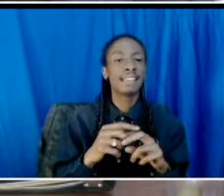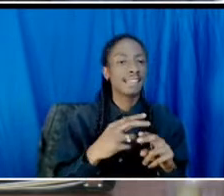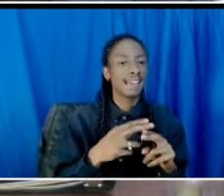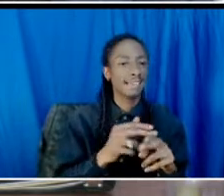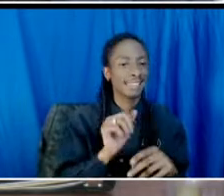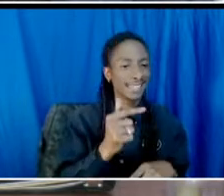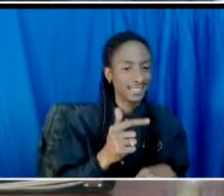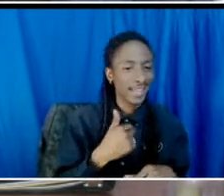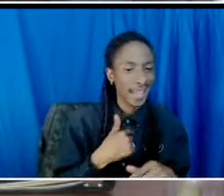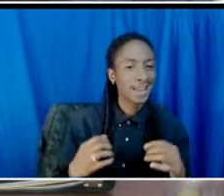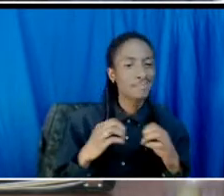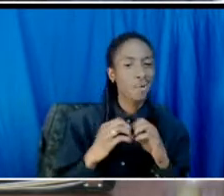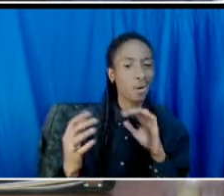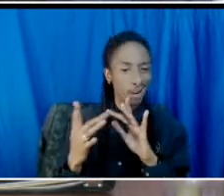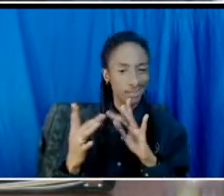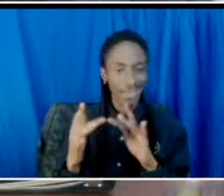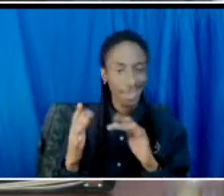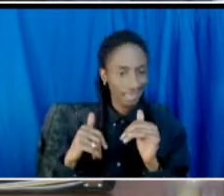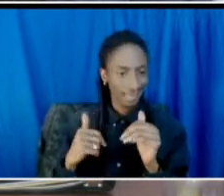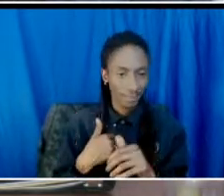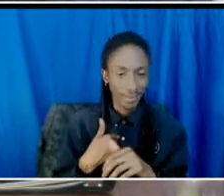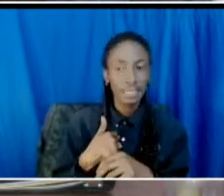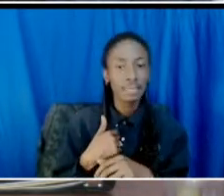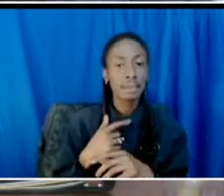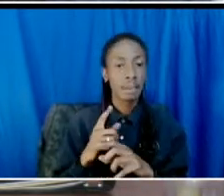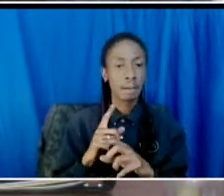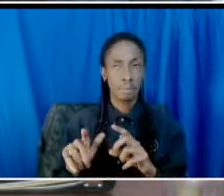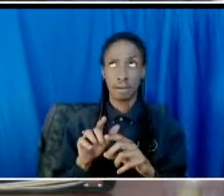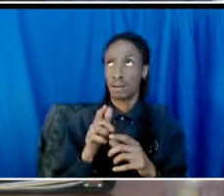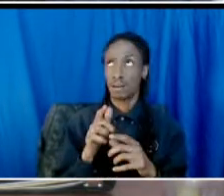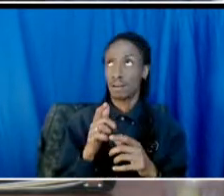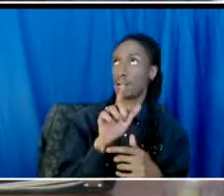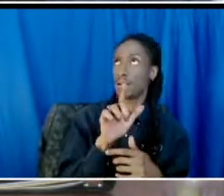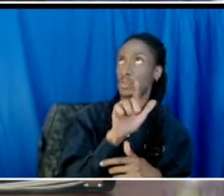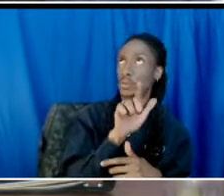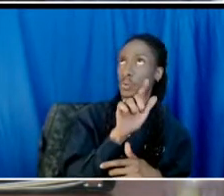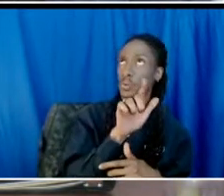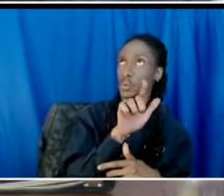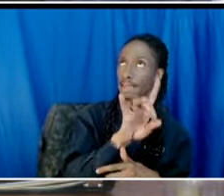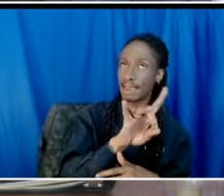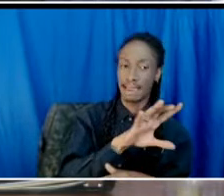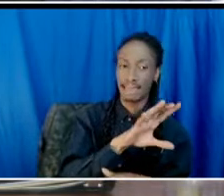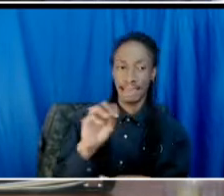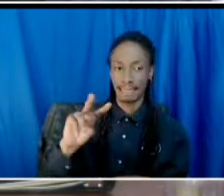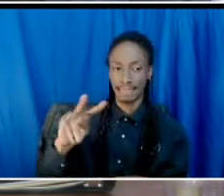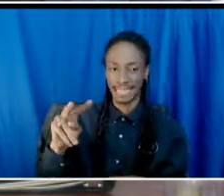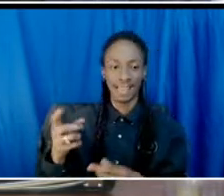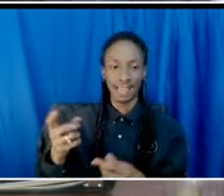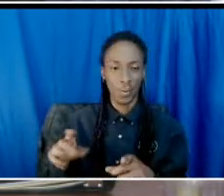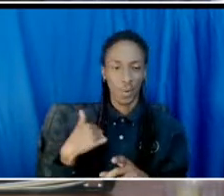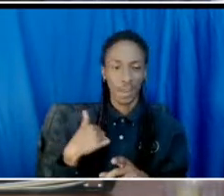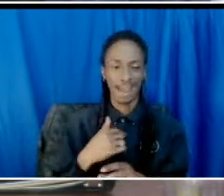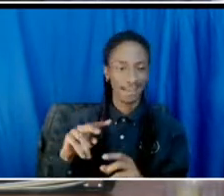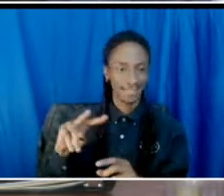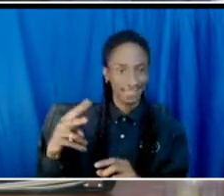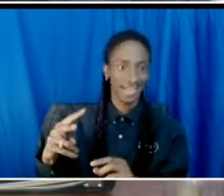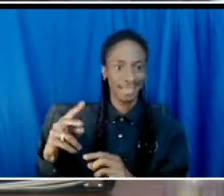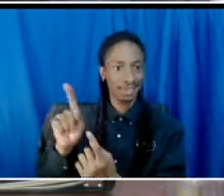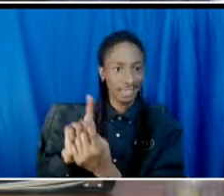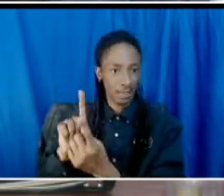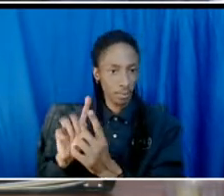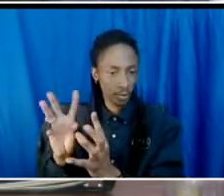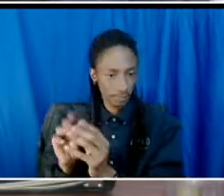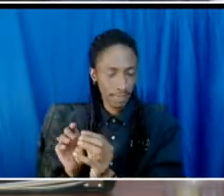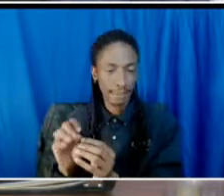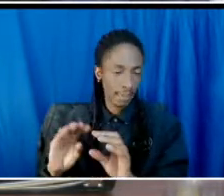contact with him than I did, but between the 28th and the 2nd, when we had another in-person meeting, he clearly continued